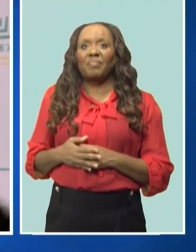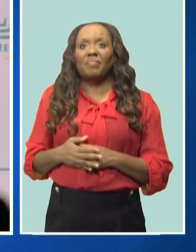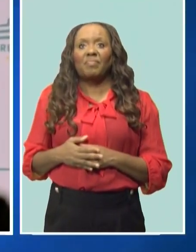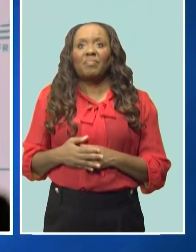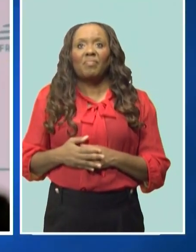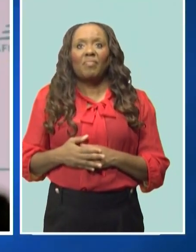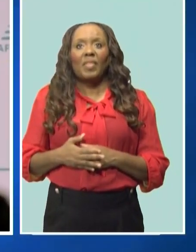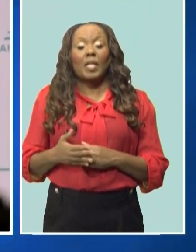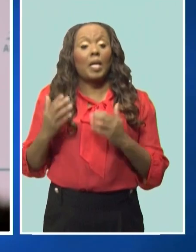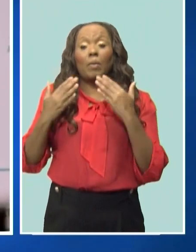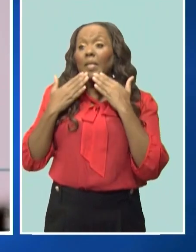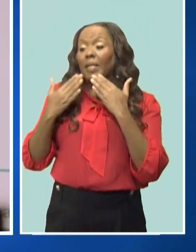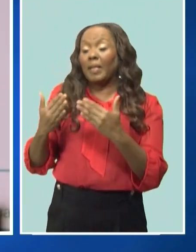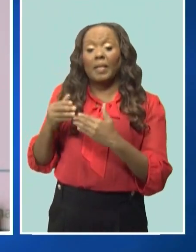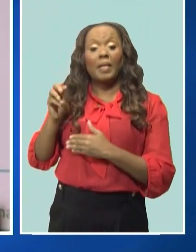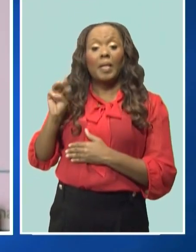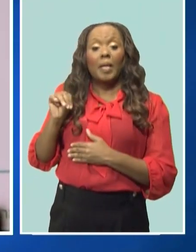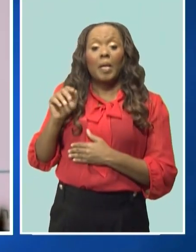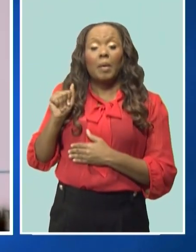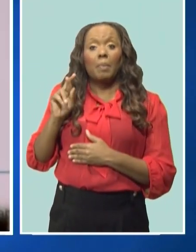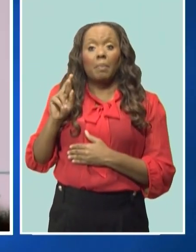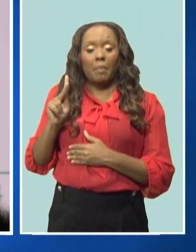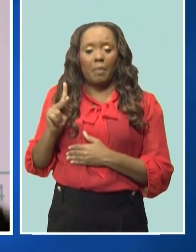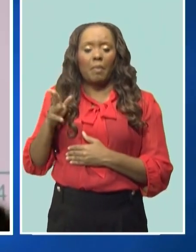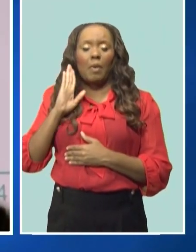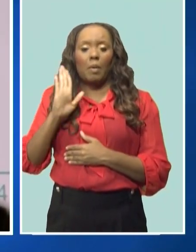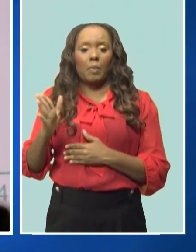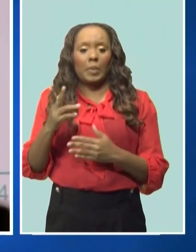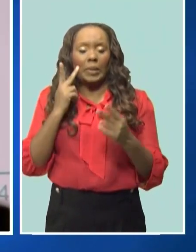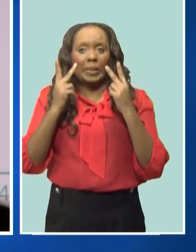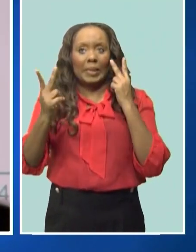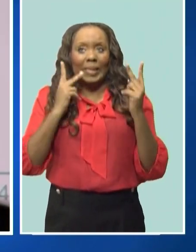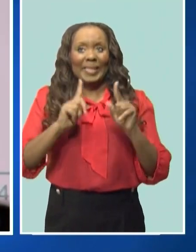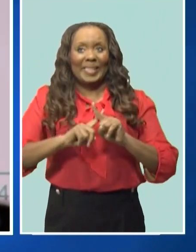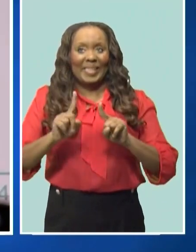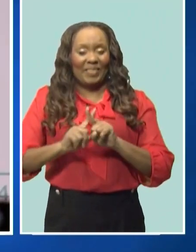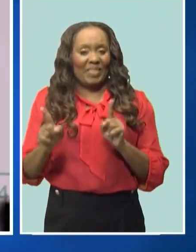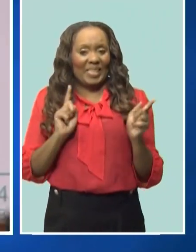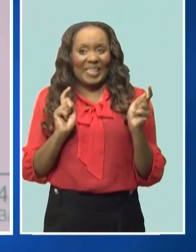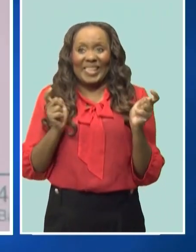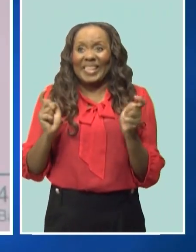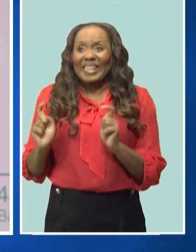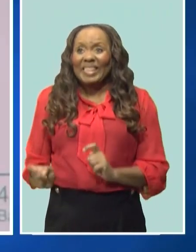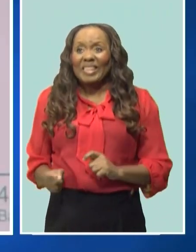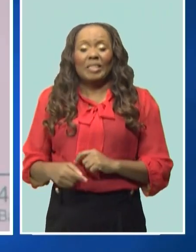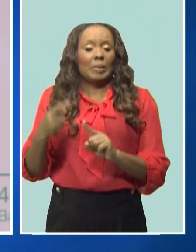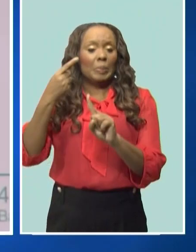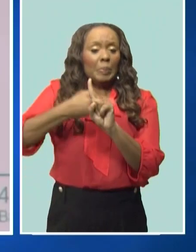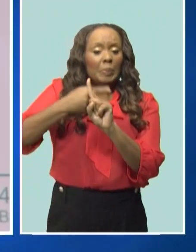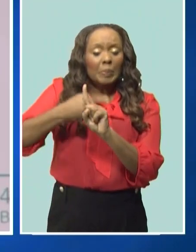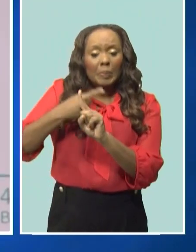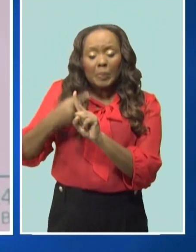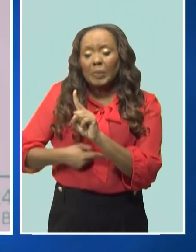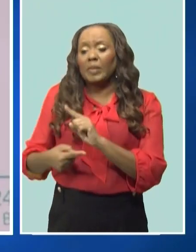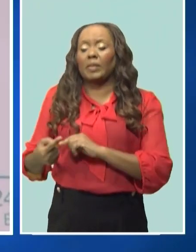an example of the kind of changes we will be seeing in the coming days, weeks, months, and